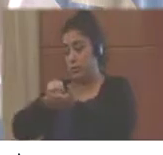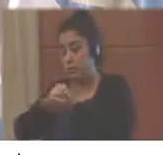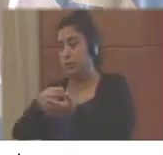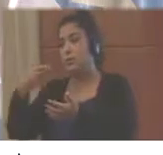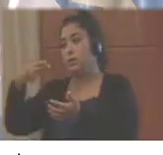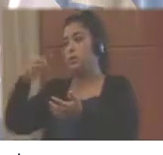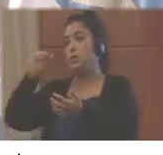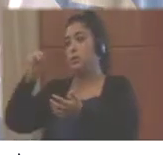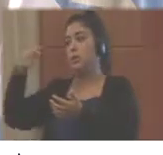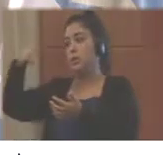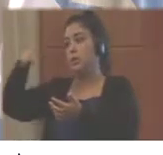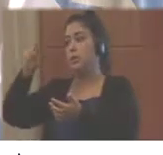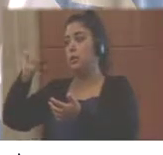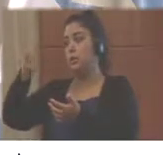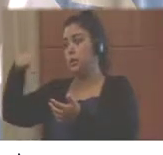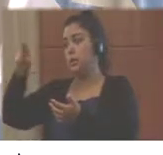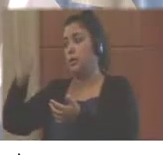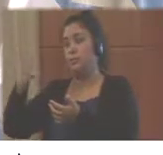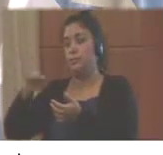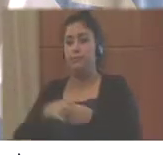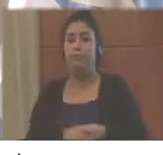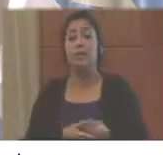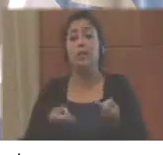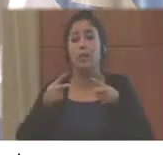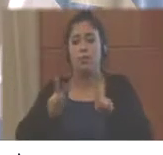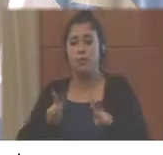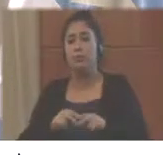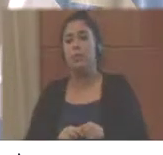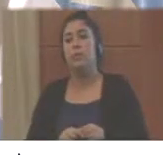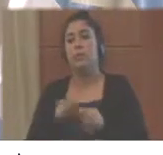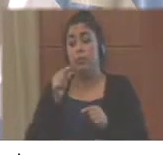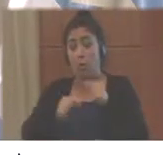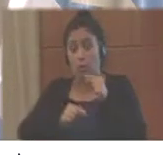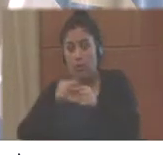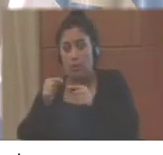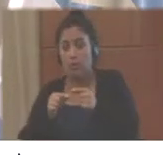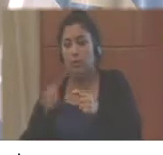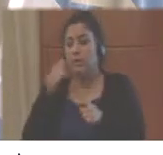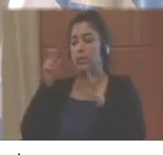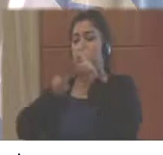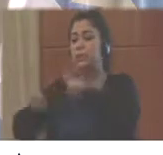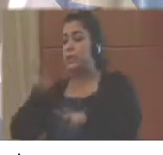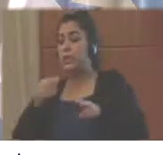risks, especially in the province of Chiriquí, using special tools to